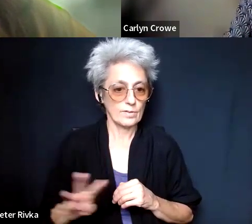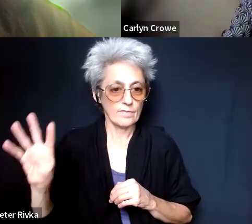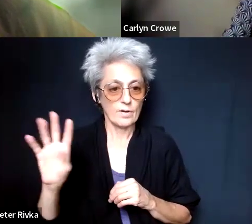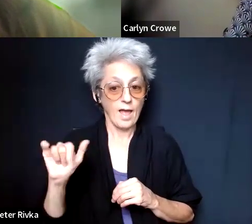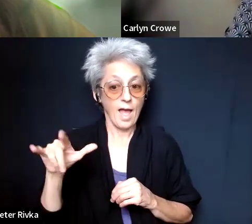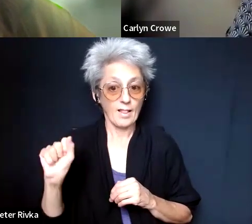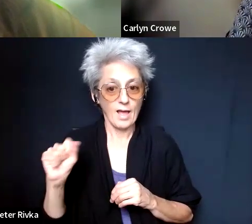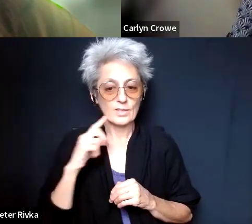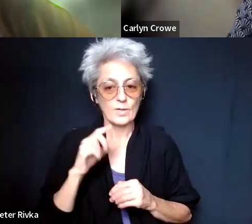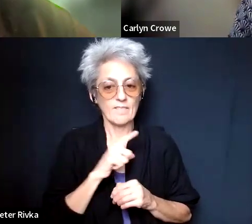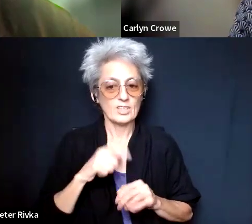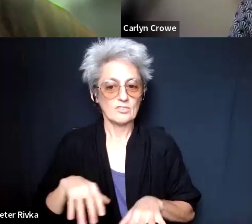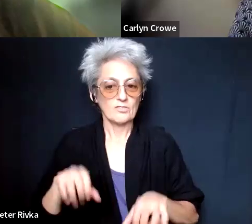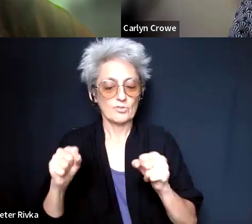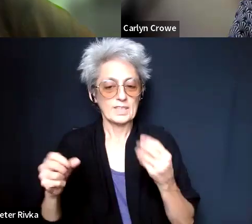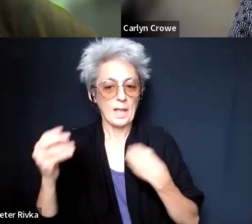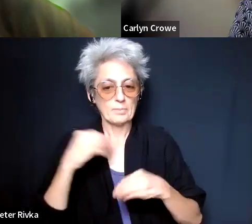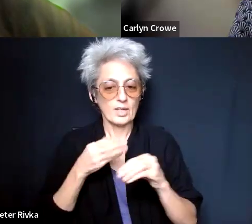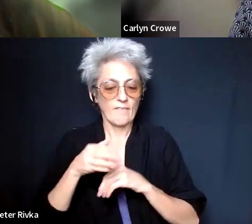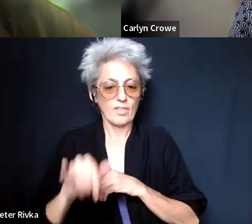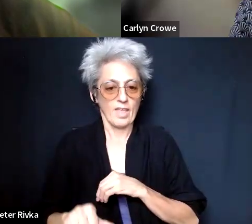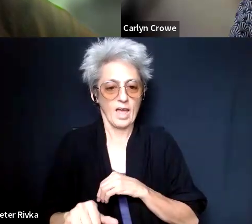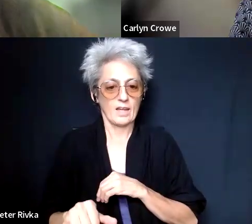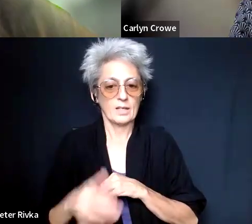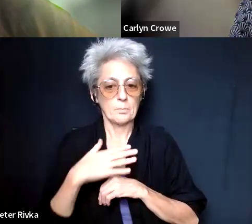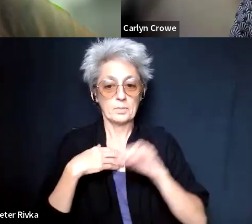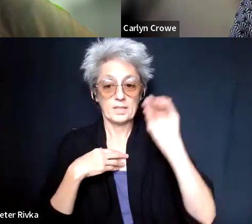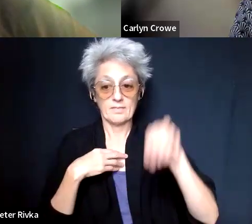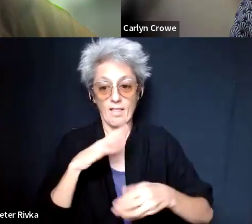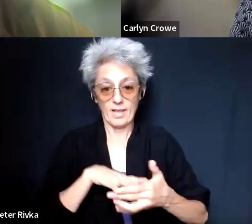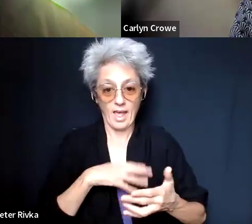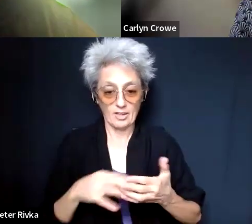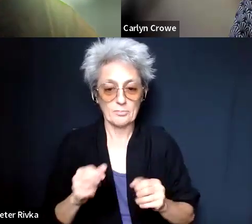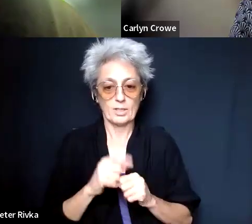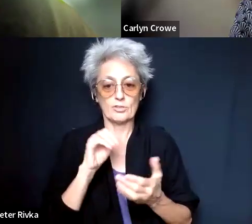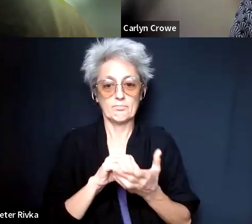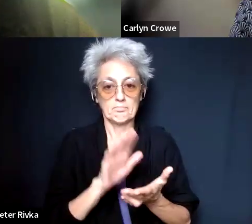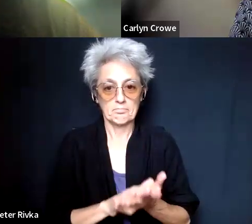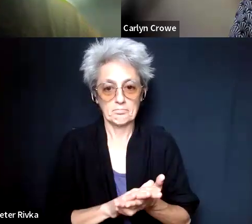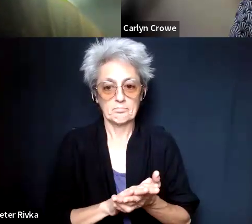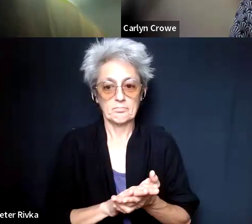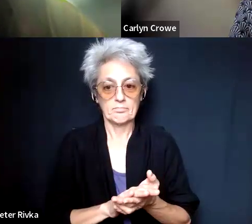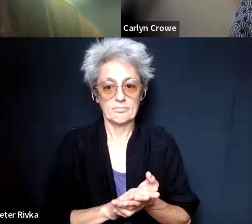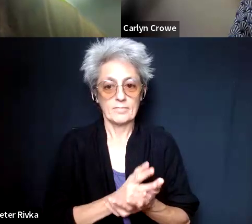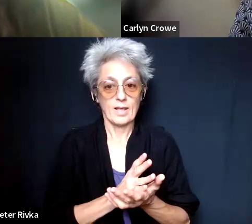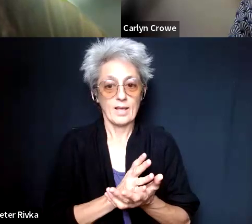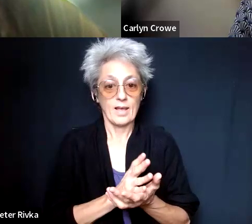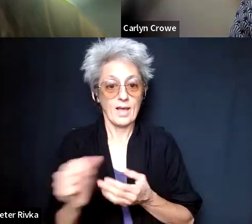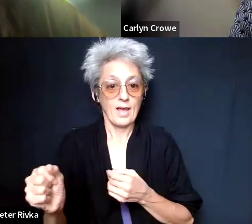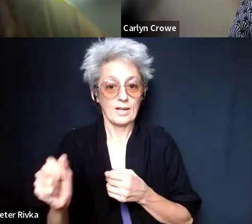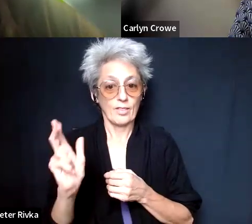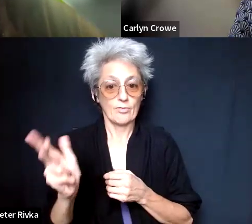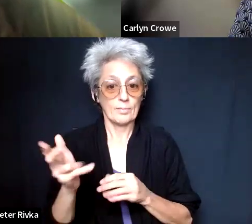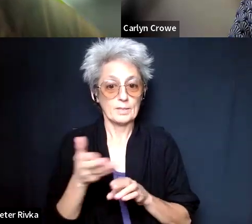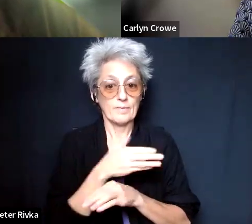that. So just wanted to get those dates on your calendar so you had them. And we are at our 3 minutes before